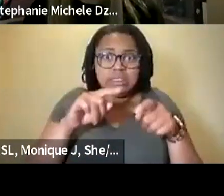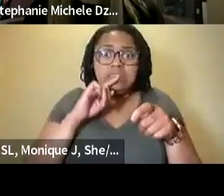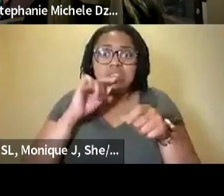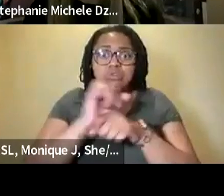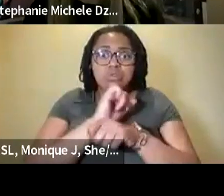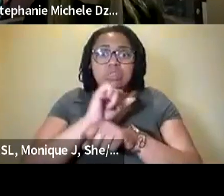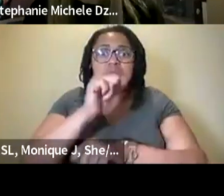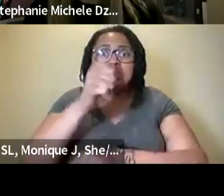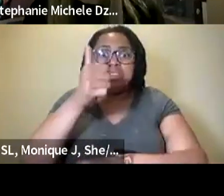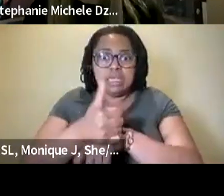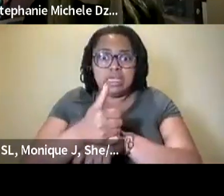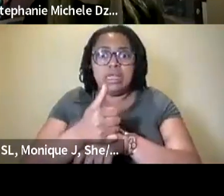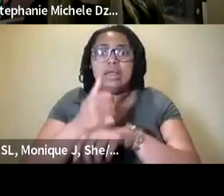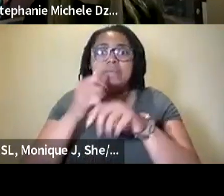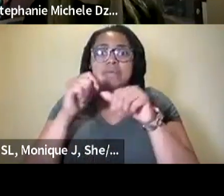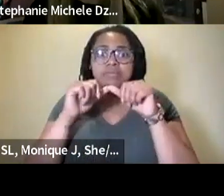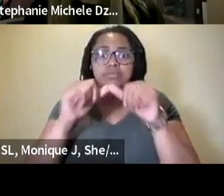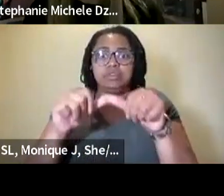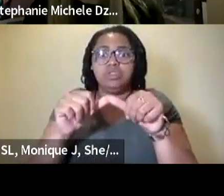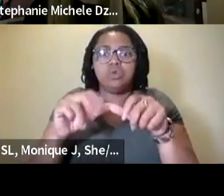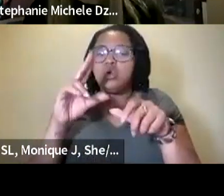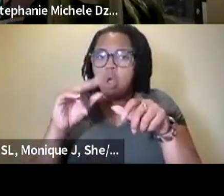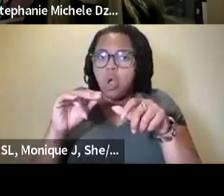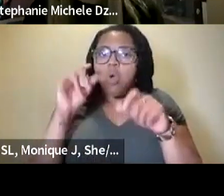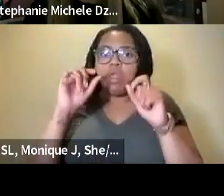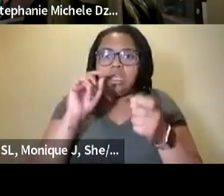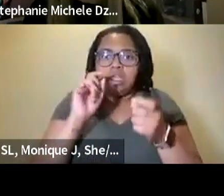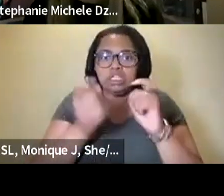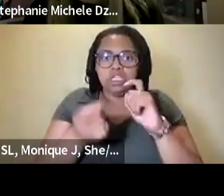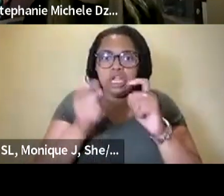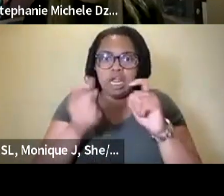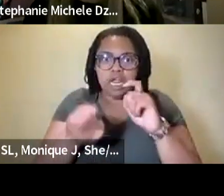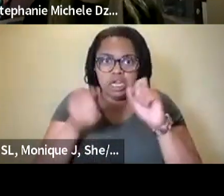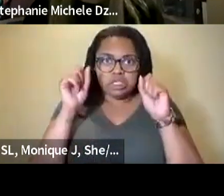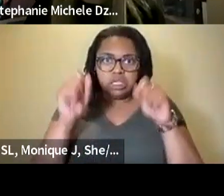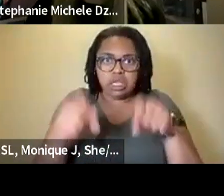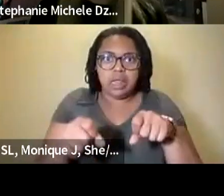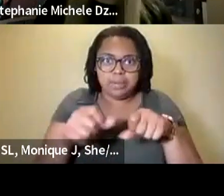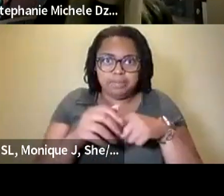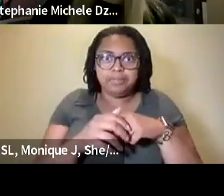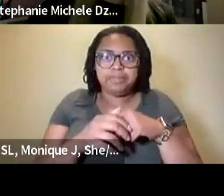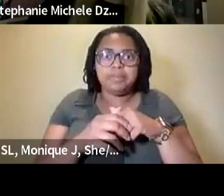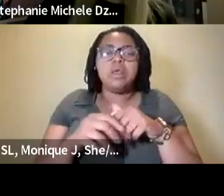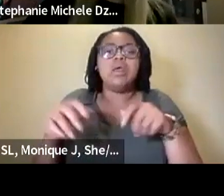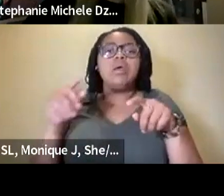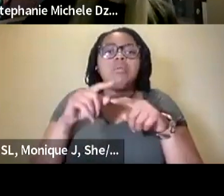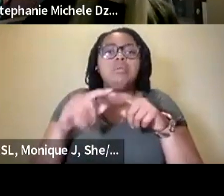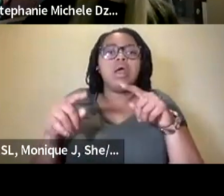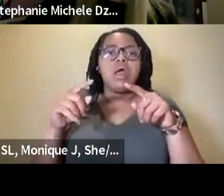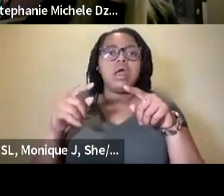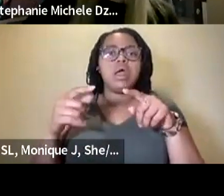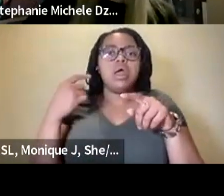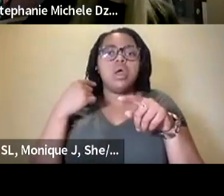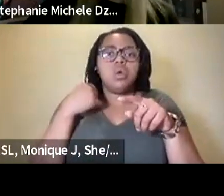can change. They can reduce in number, go whatever, you know. We just have to keep in